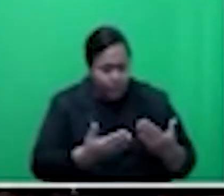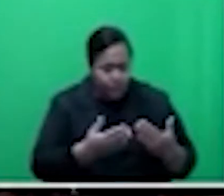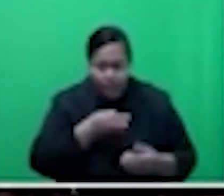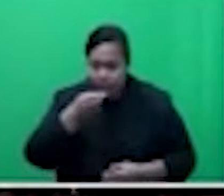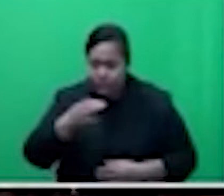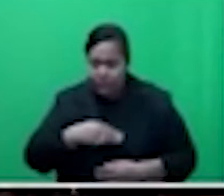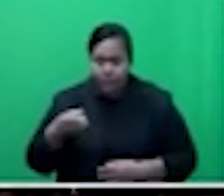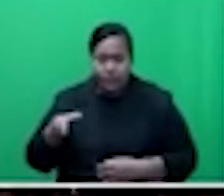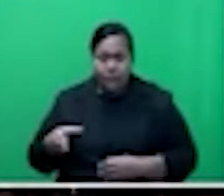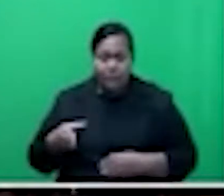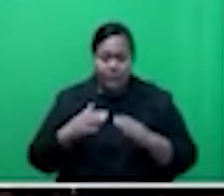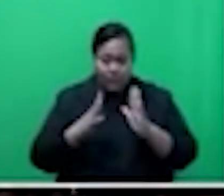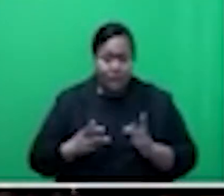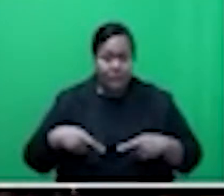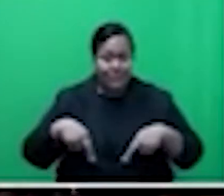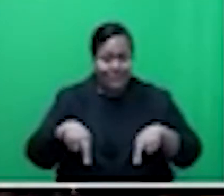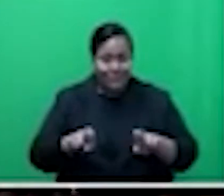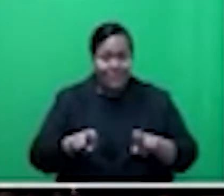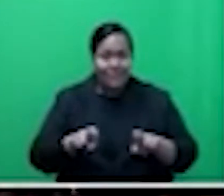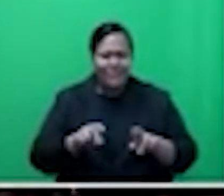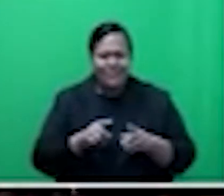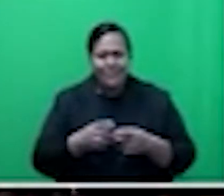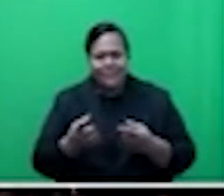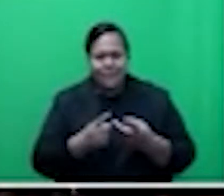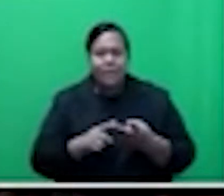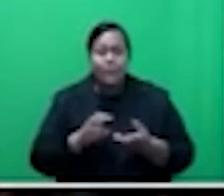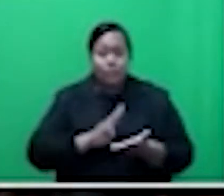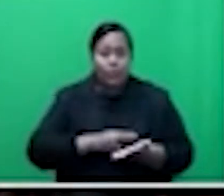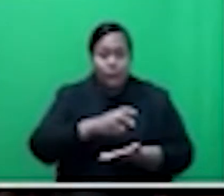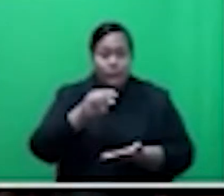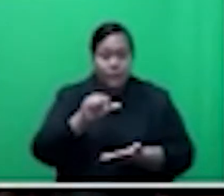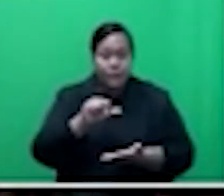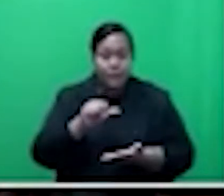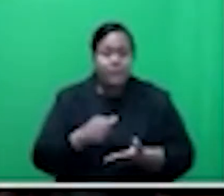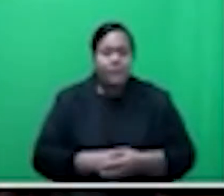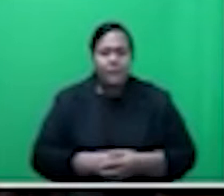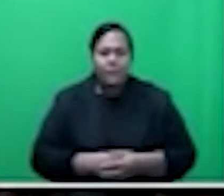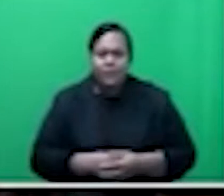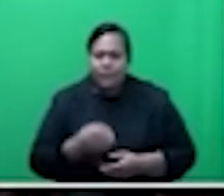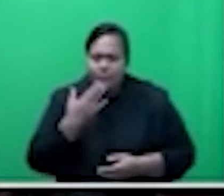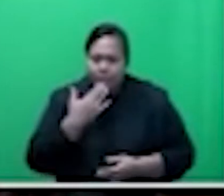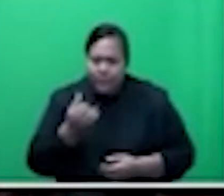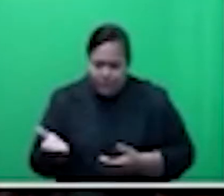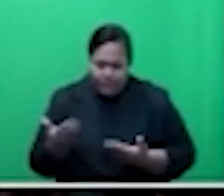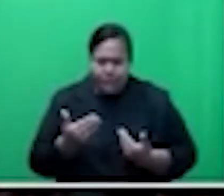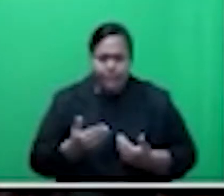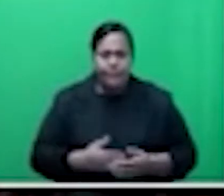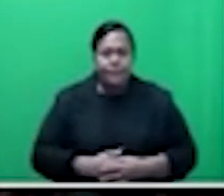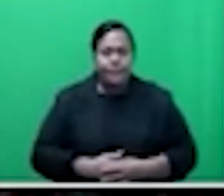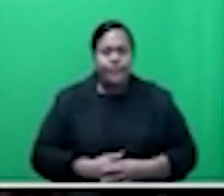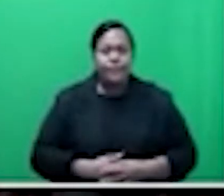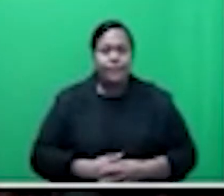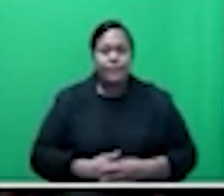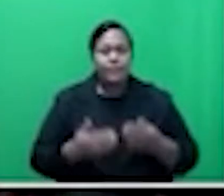Services, Lands and Mineral Resources, the Honourable Jone Usamate. You have the floor, sir.